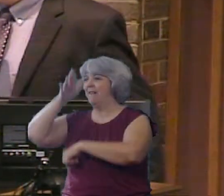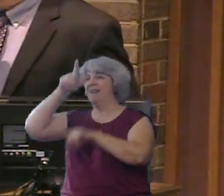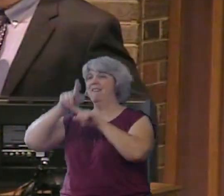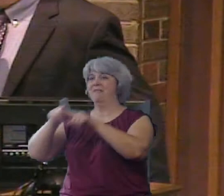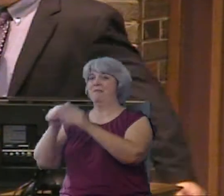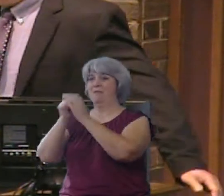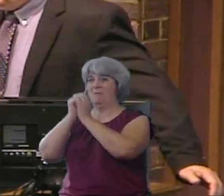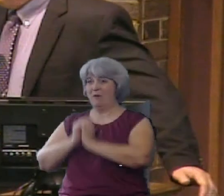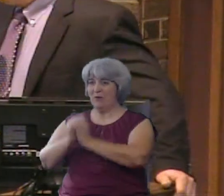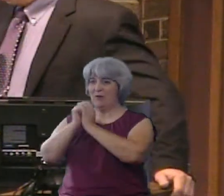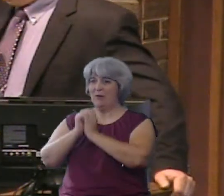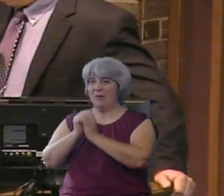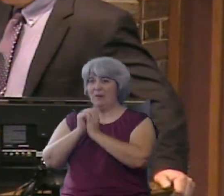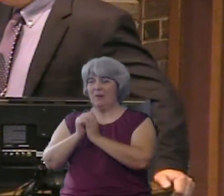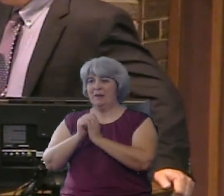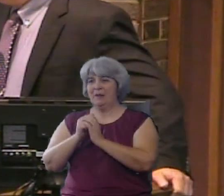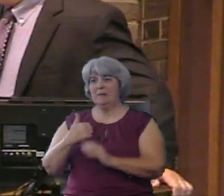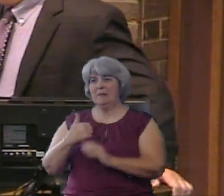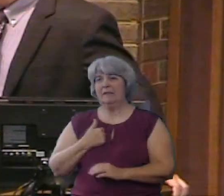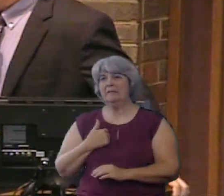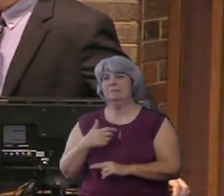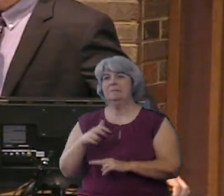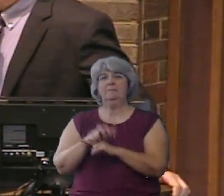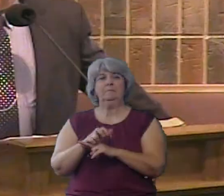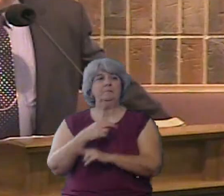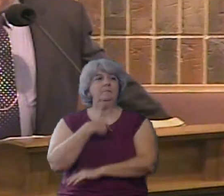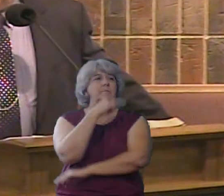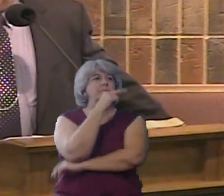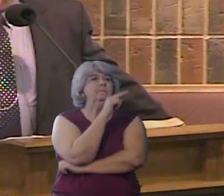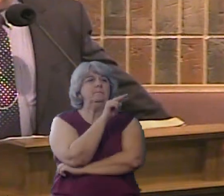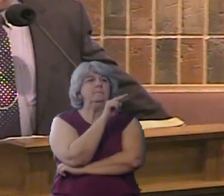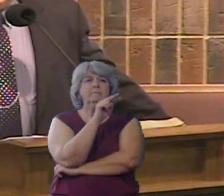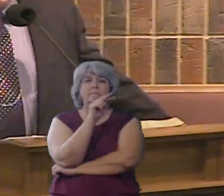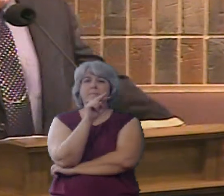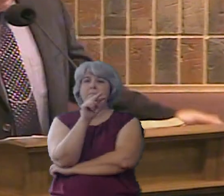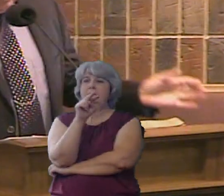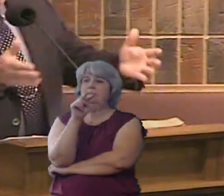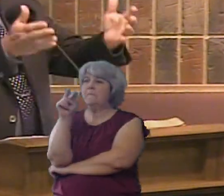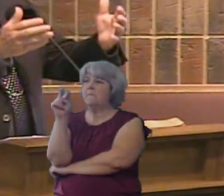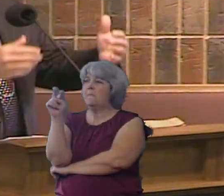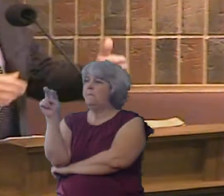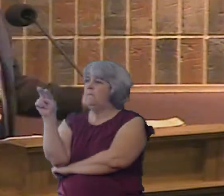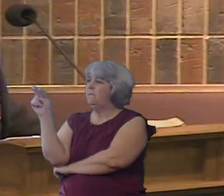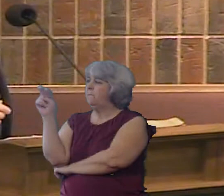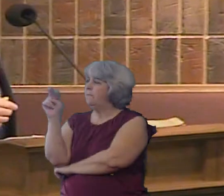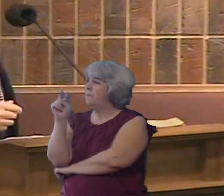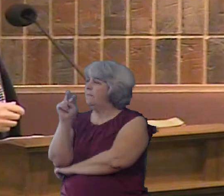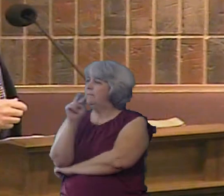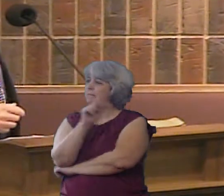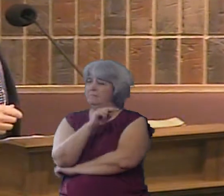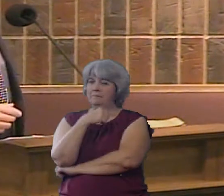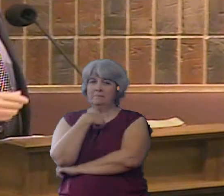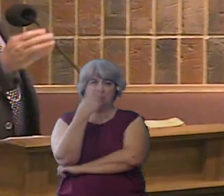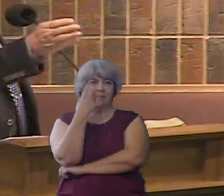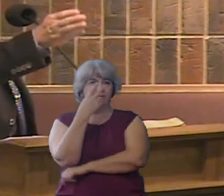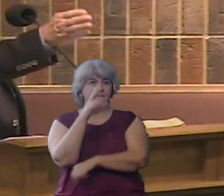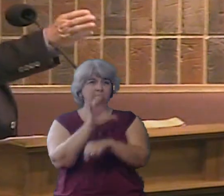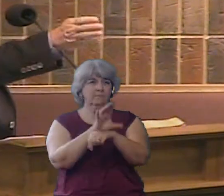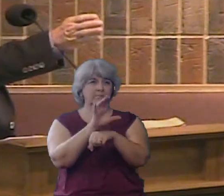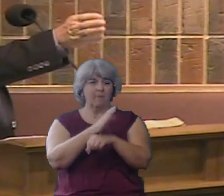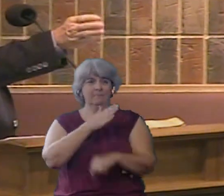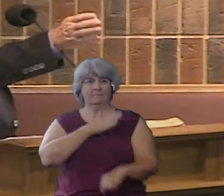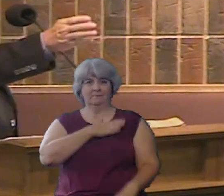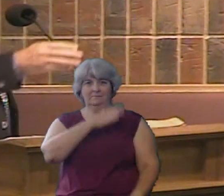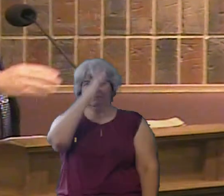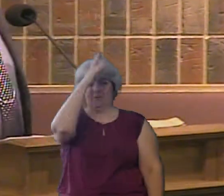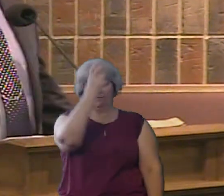service. And I sat and looked out into the audience as I looked down the center aisle there in that auditorium, and there sat my dad